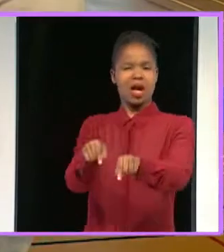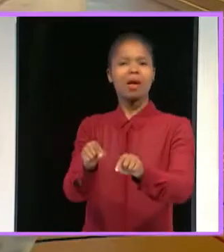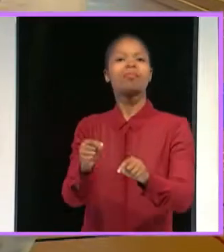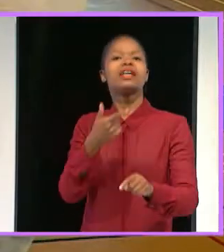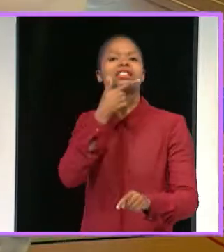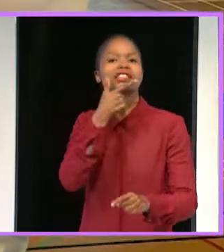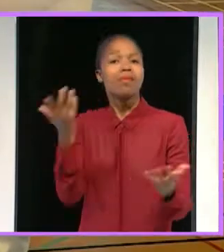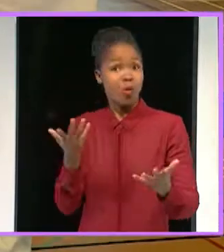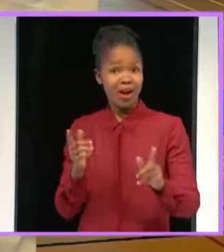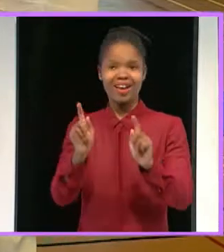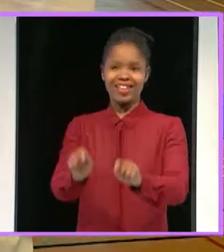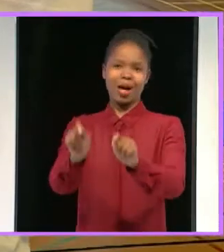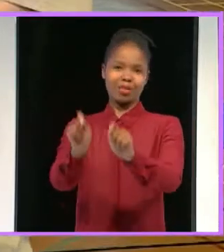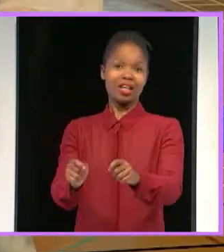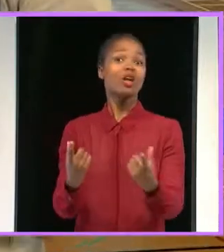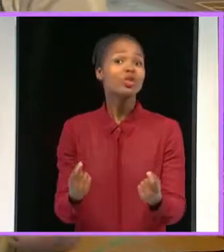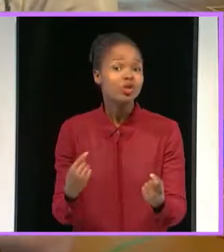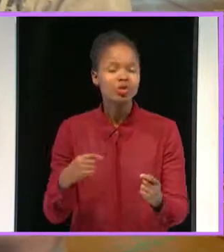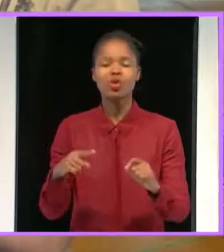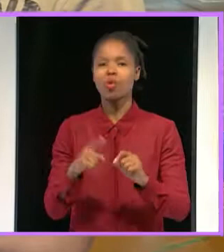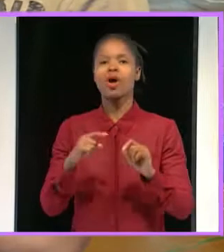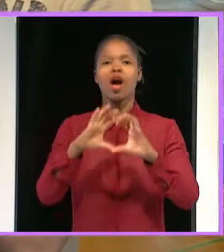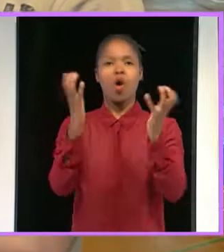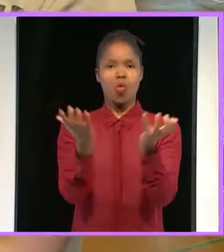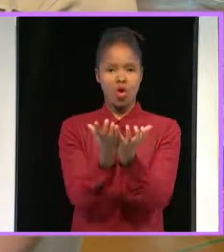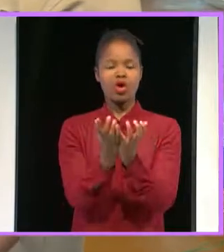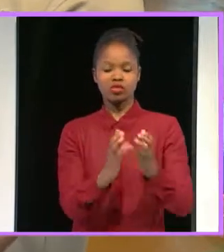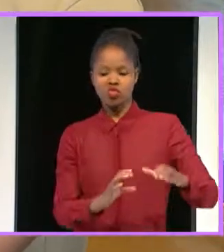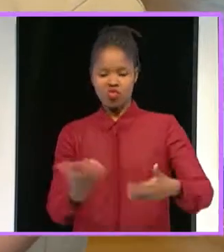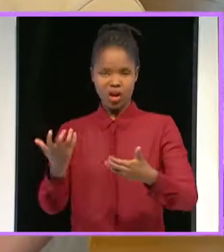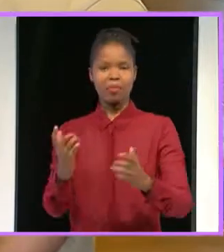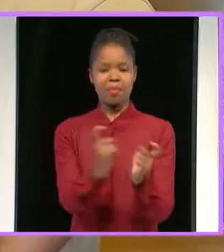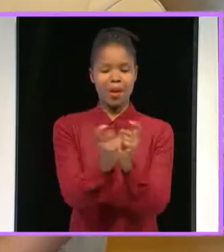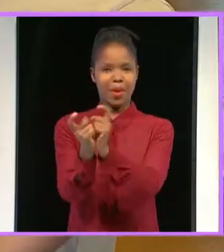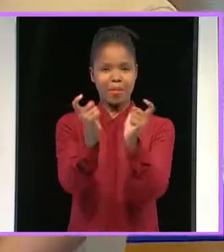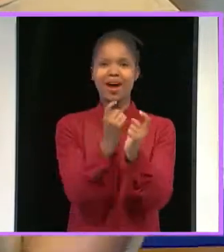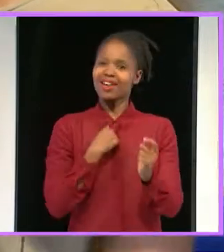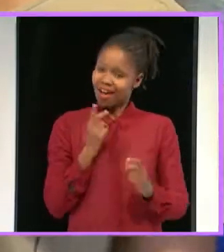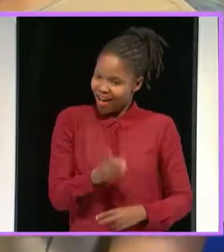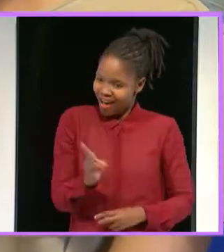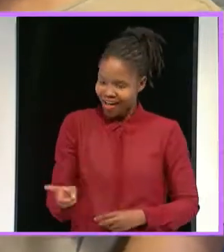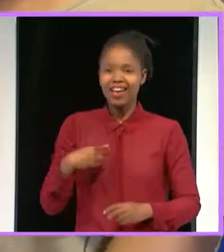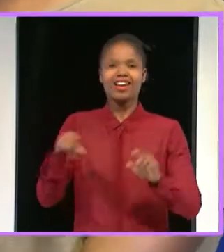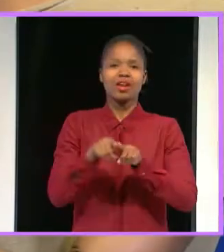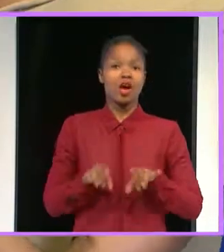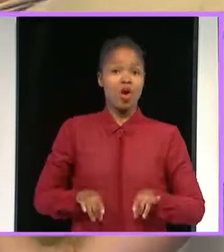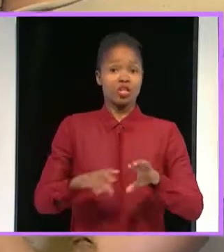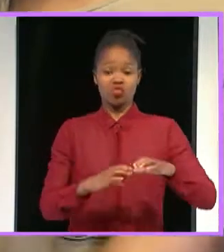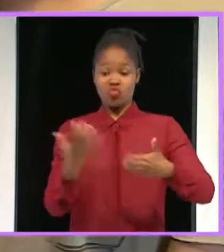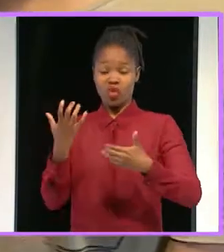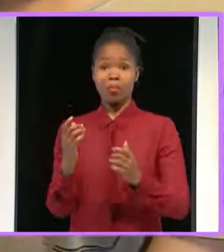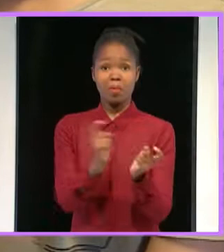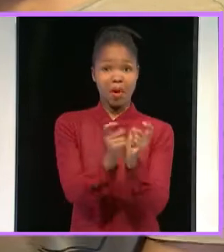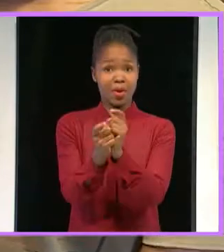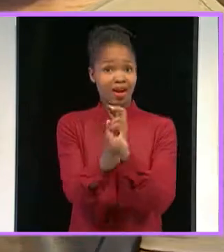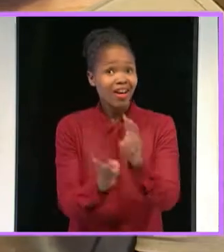was in Cape Town doing a rugby tournament. So we are back doing wheelchair rugby once again. And we're gonna